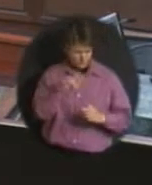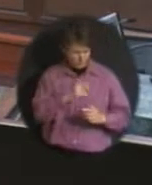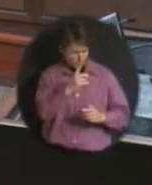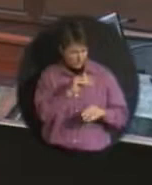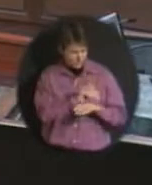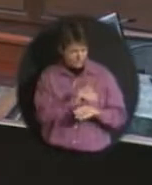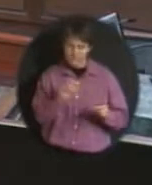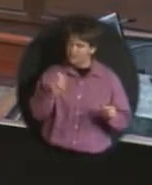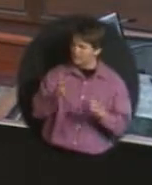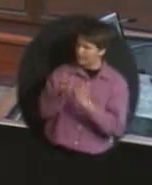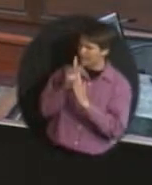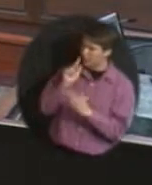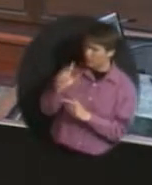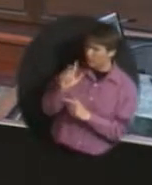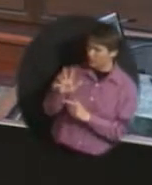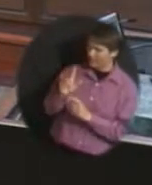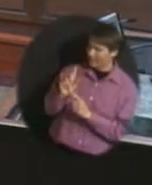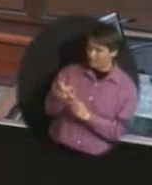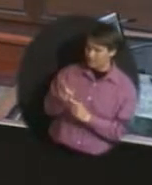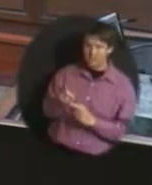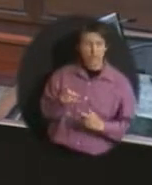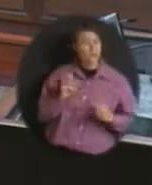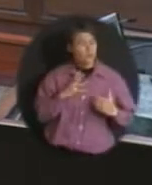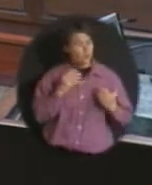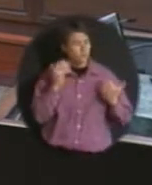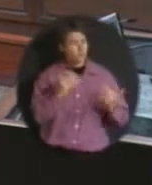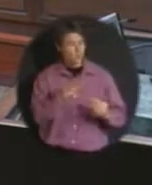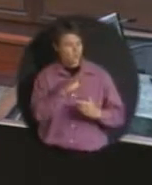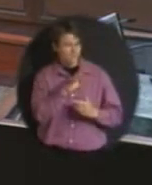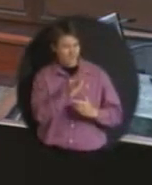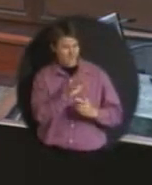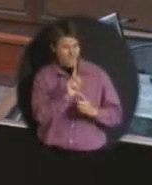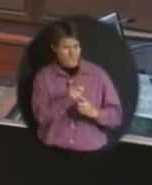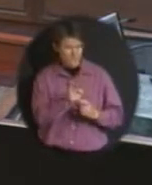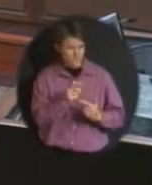I'd ask for 35 minutes tonight. Let's go ahead and do 45.